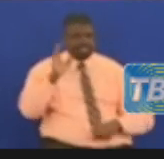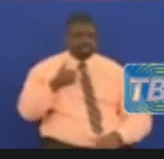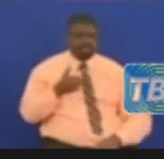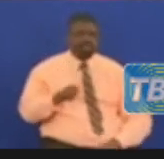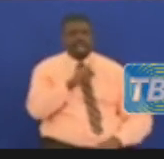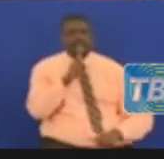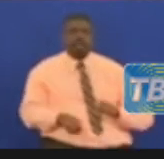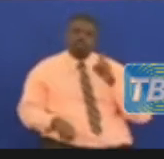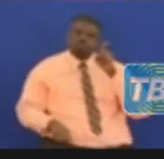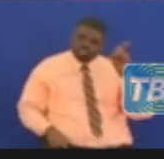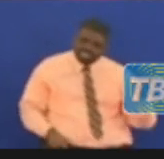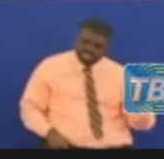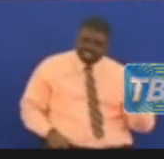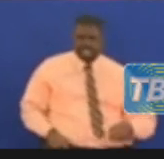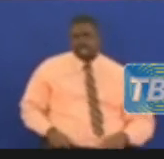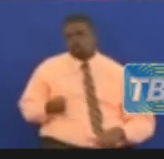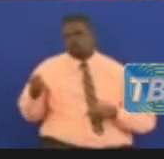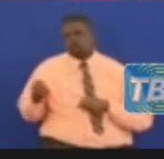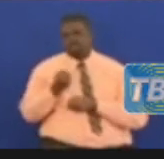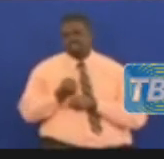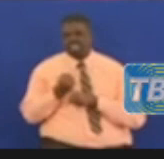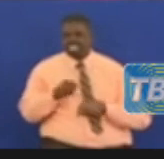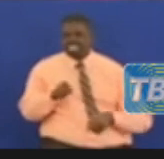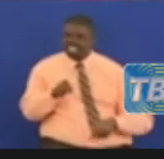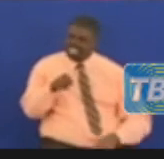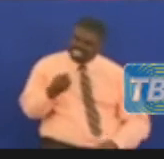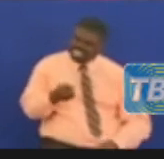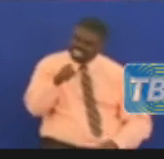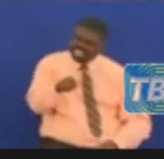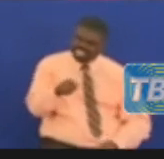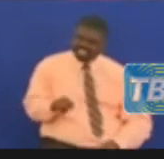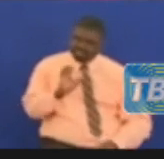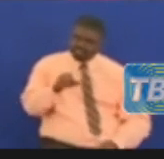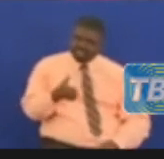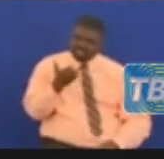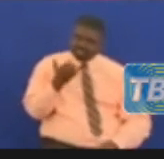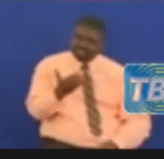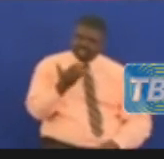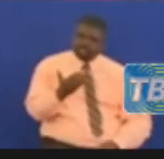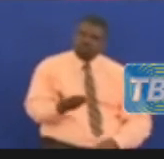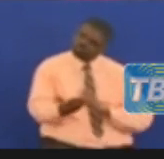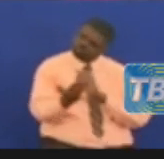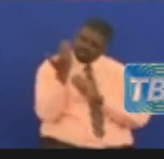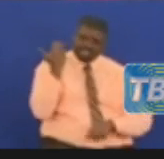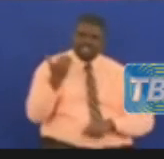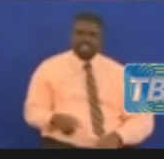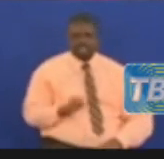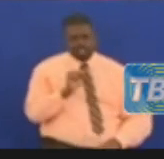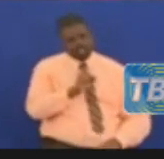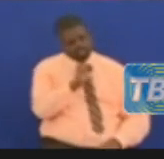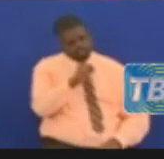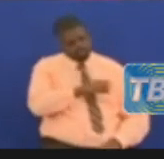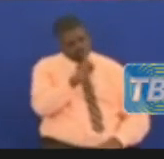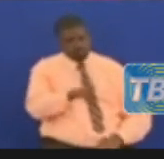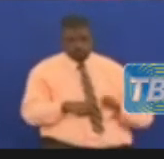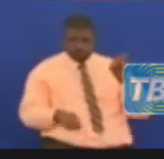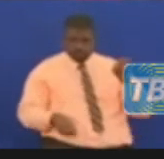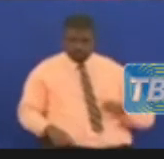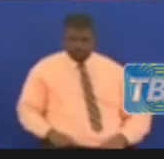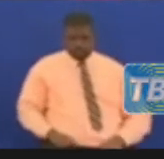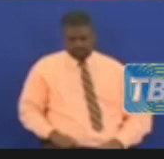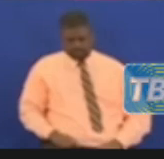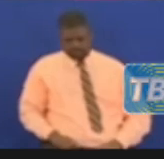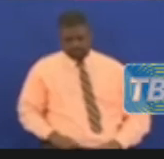He's asking, what did you do for the past 5 years? That is his question. Thank you very